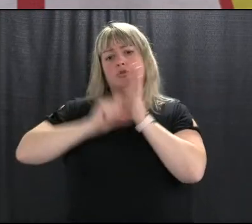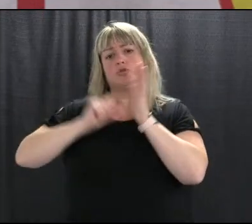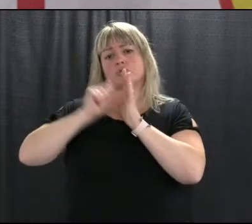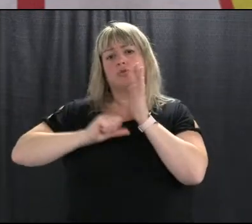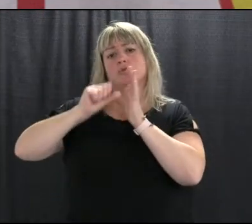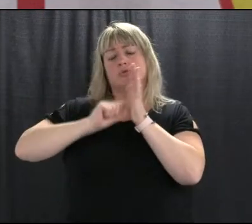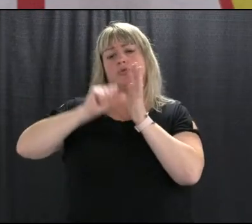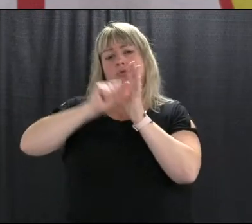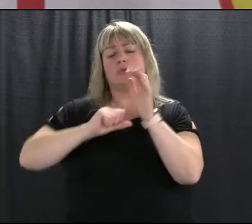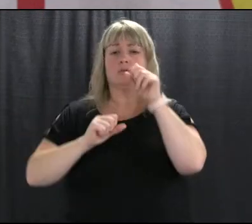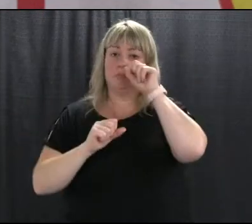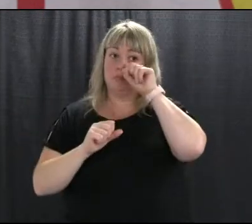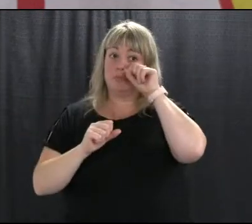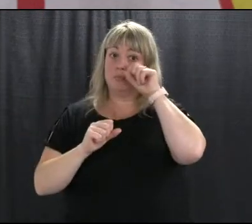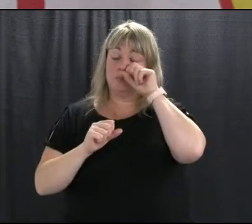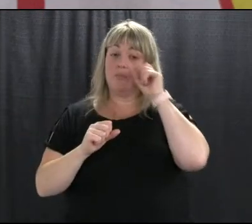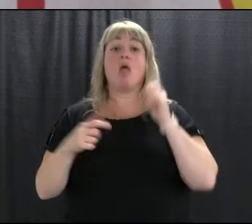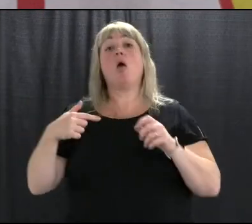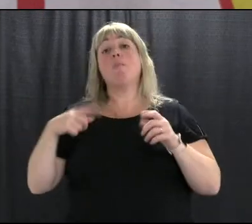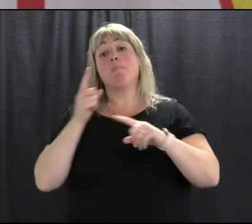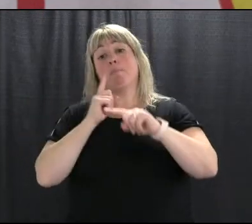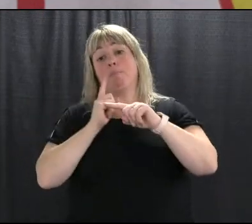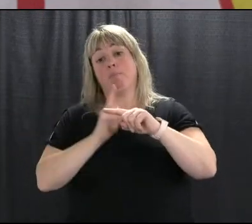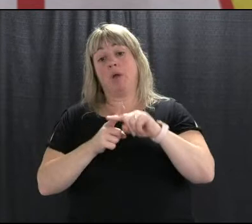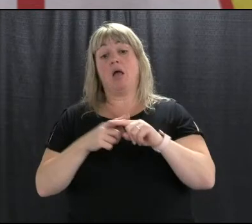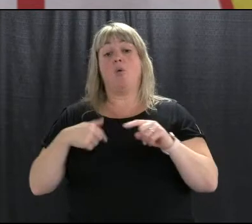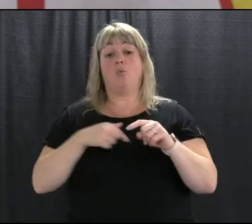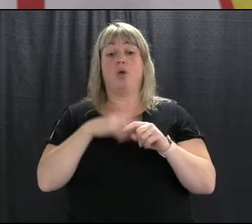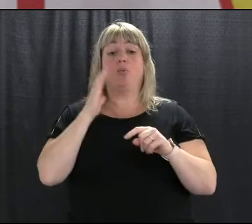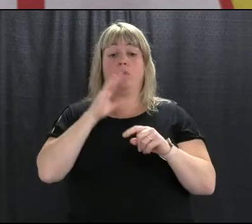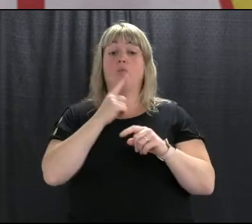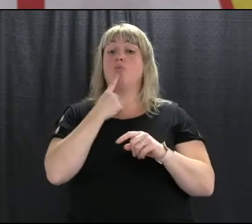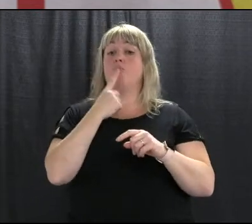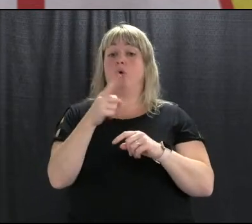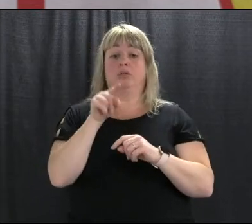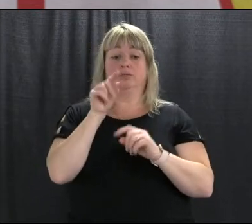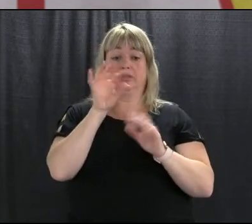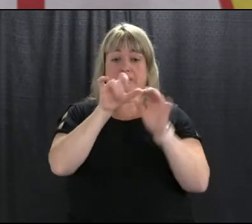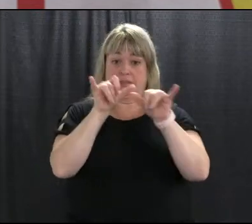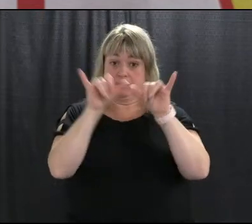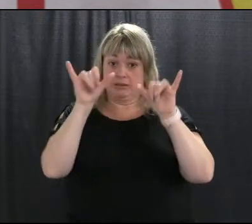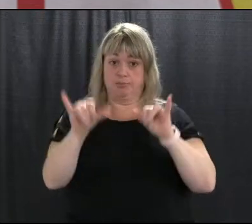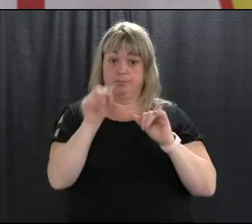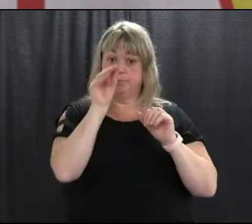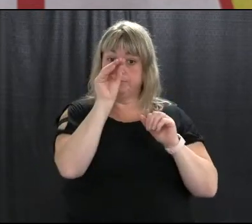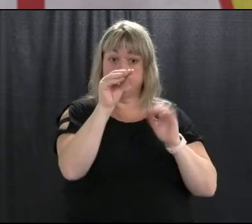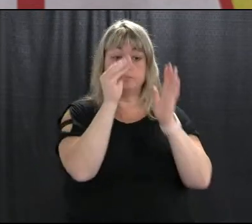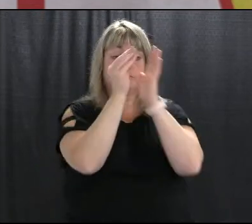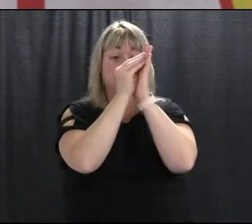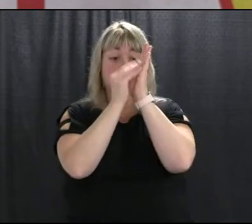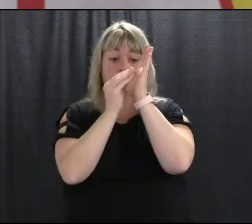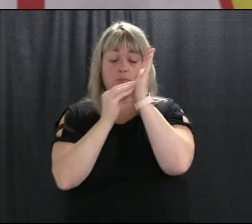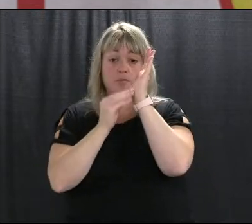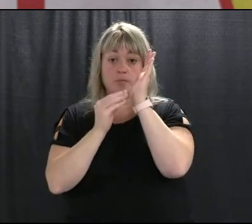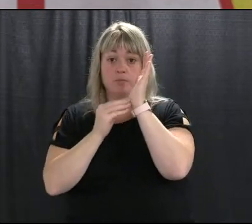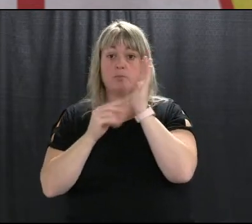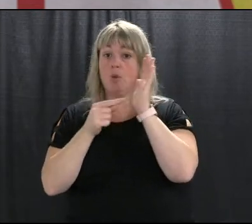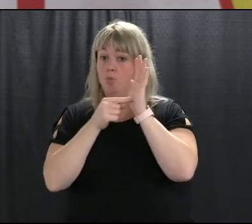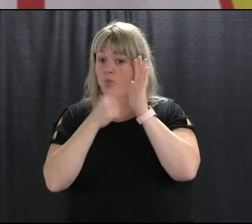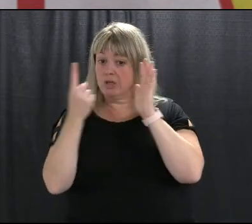looking at, you know, in addition to the single entry model, monitoring the